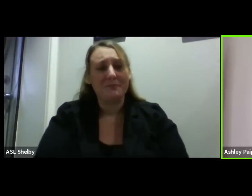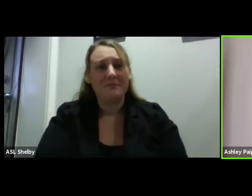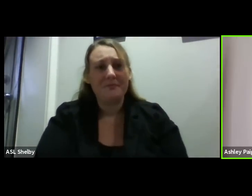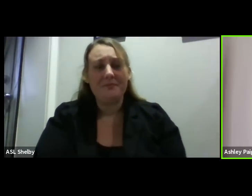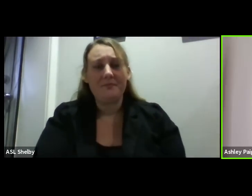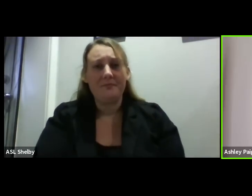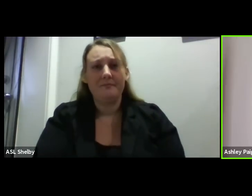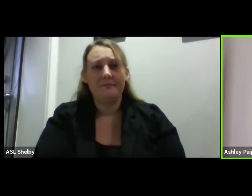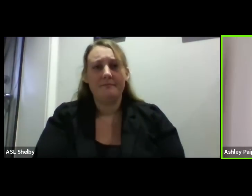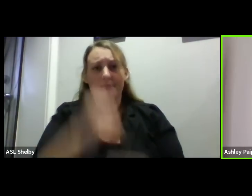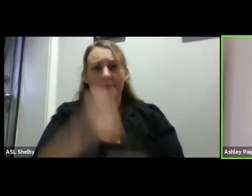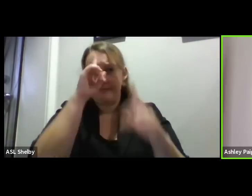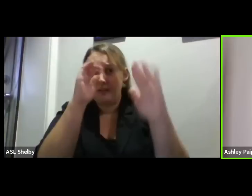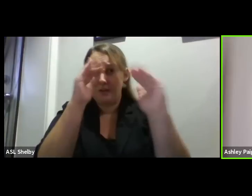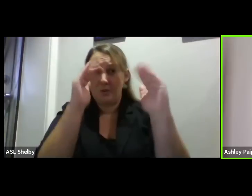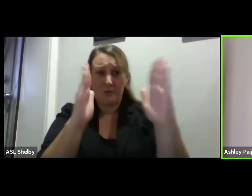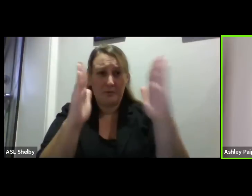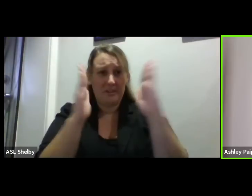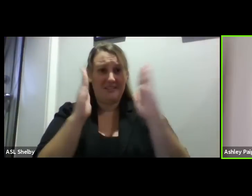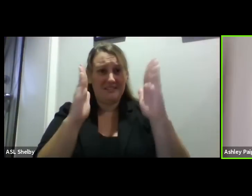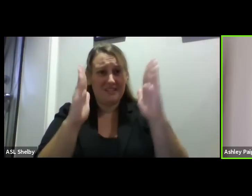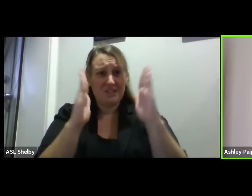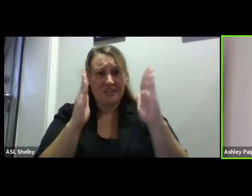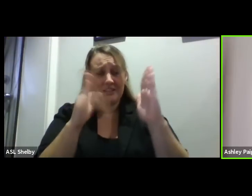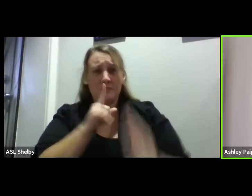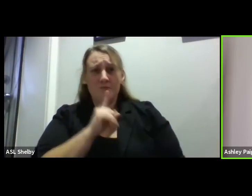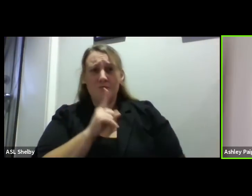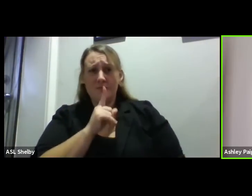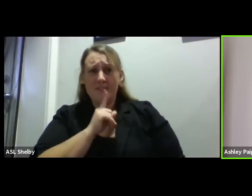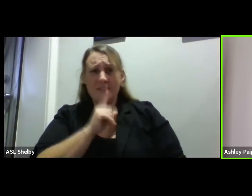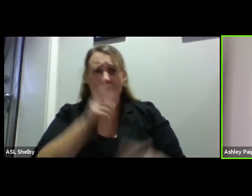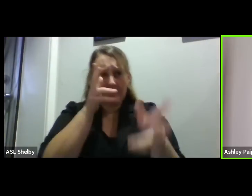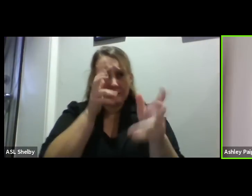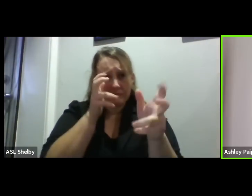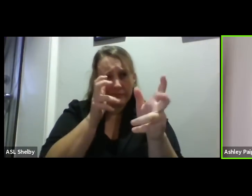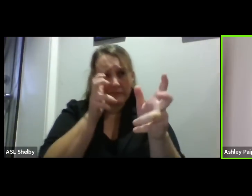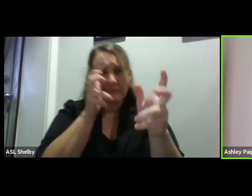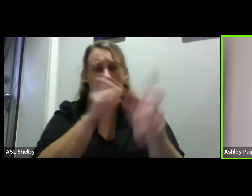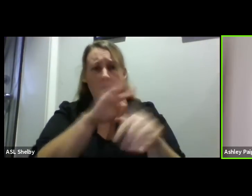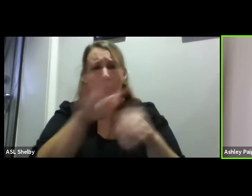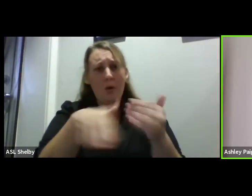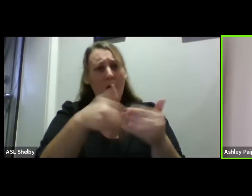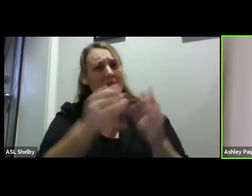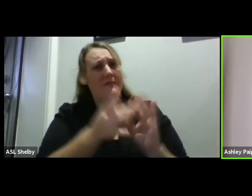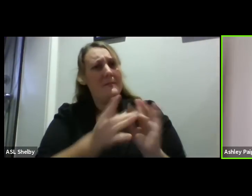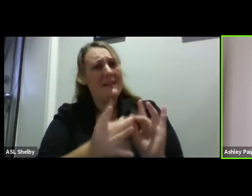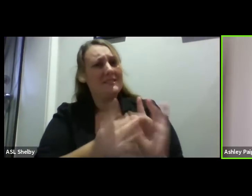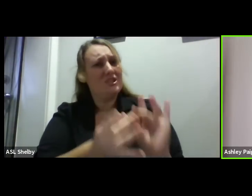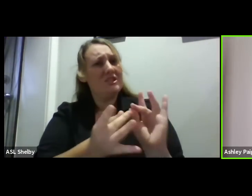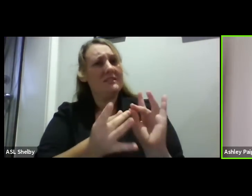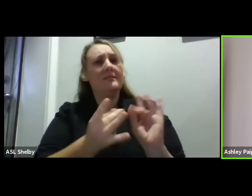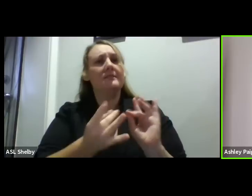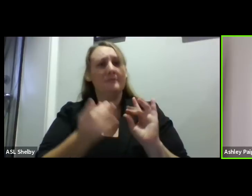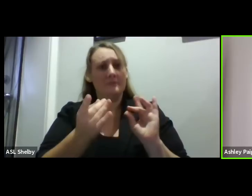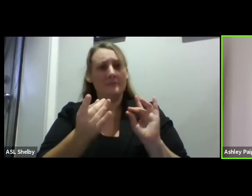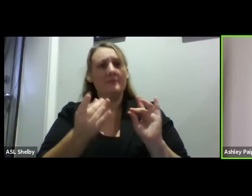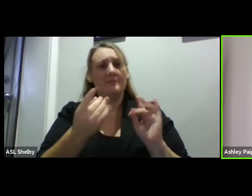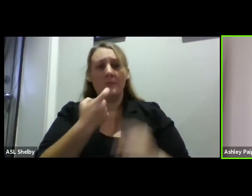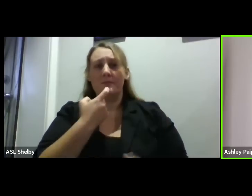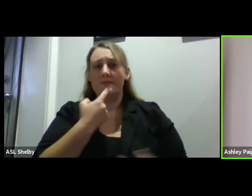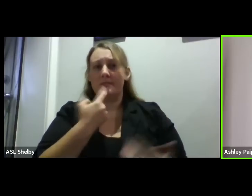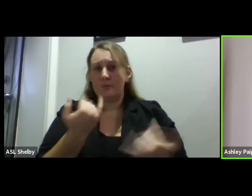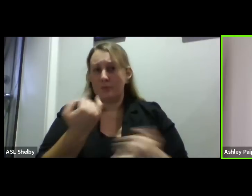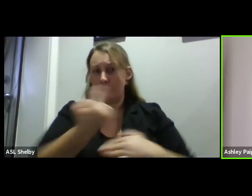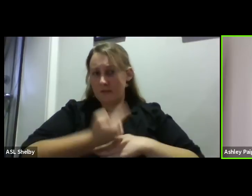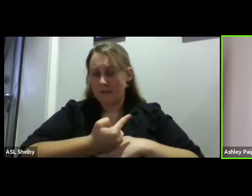hope y'all are really paying attention and honing in to all of the messages and the jewels that are being dropped. Everybody's personal